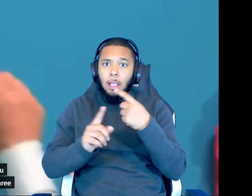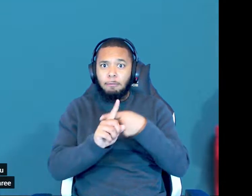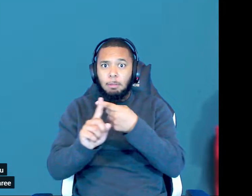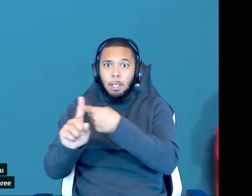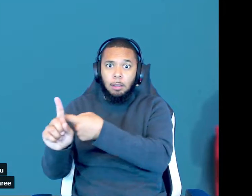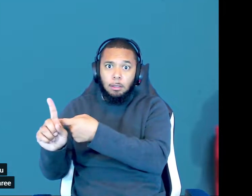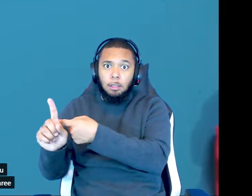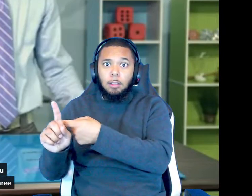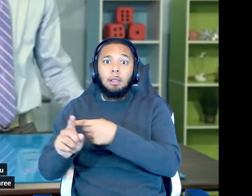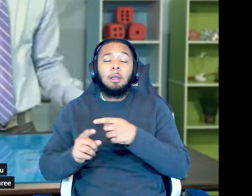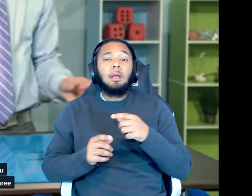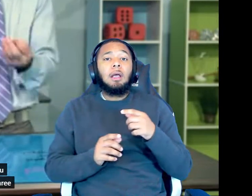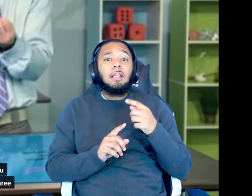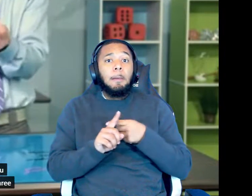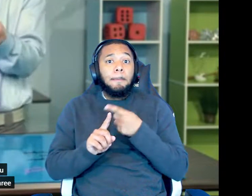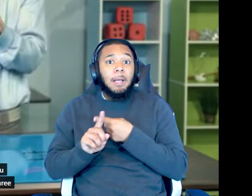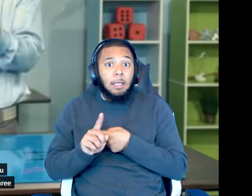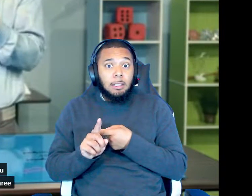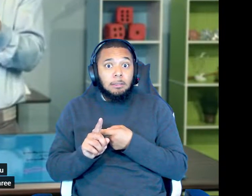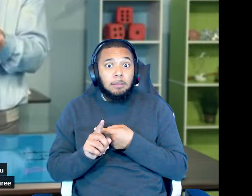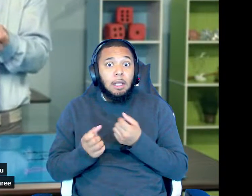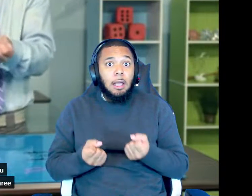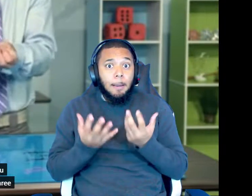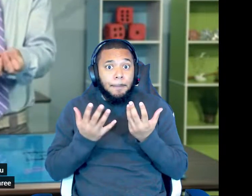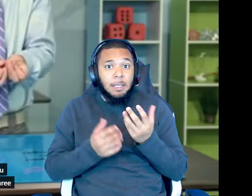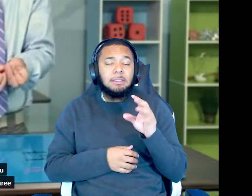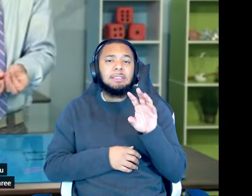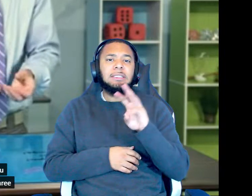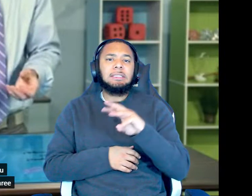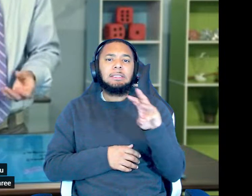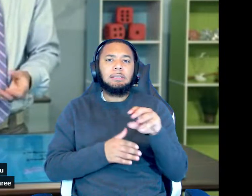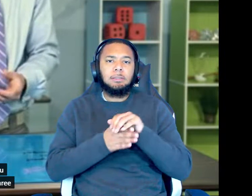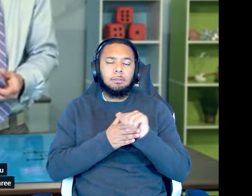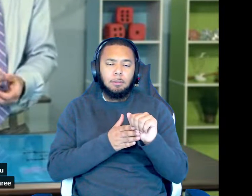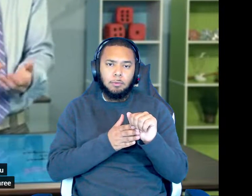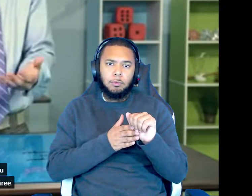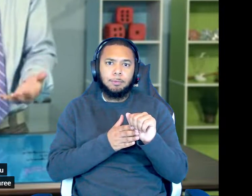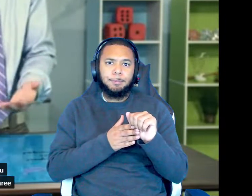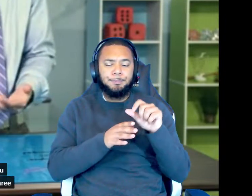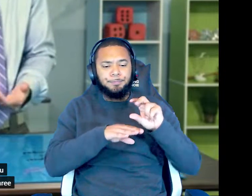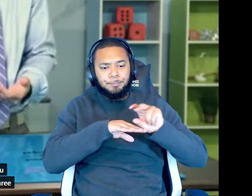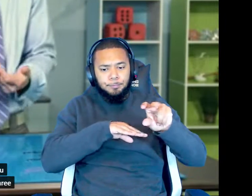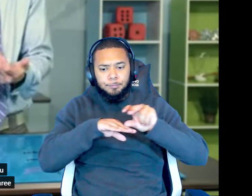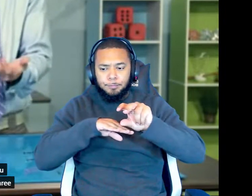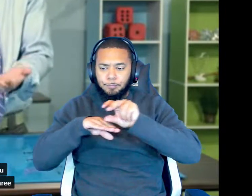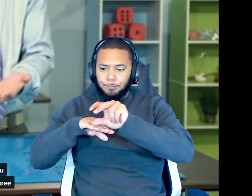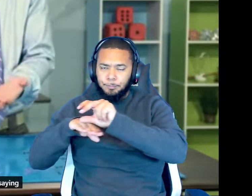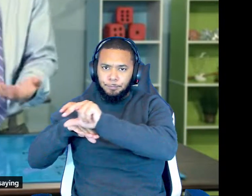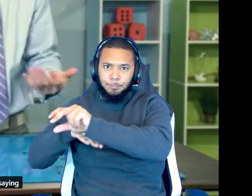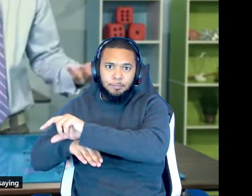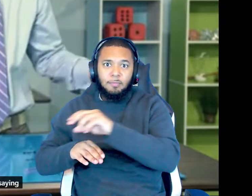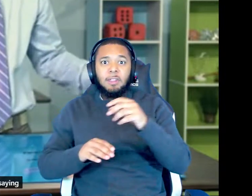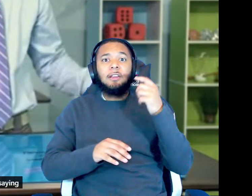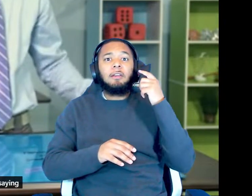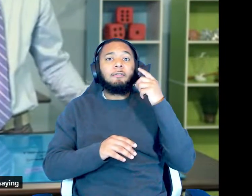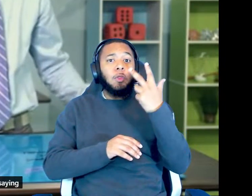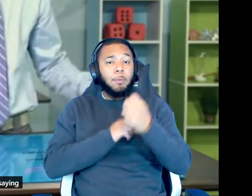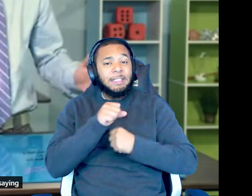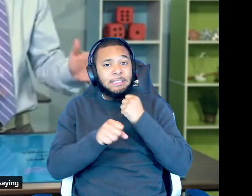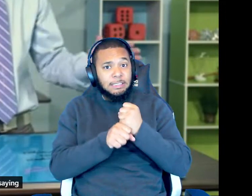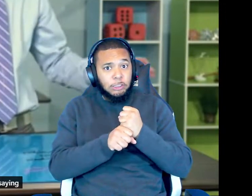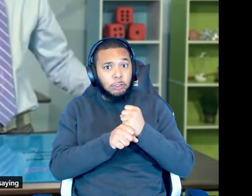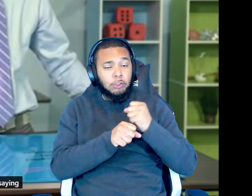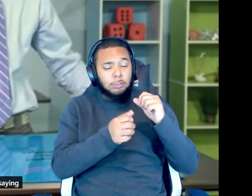payments of $66. So as long as you pay us $66 every single month for 3 years, you'll have paid